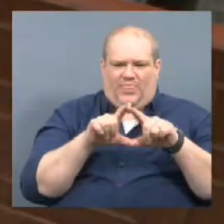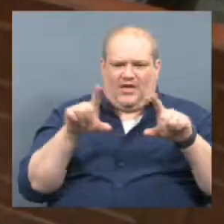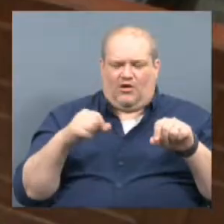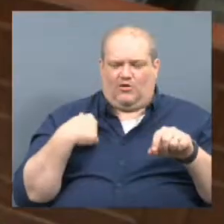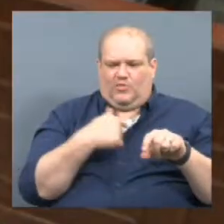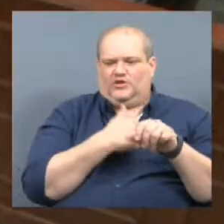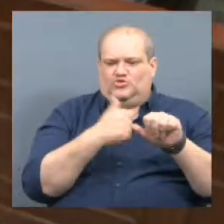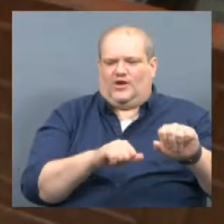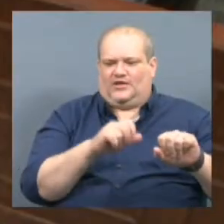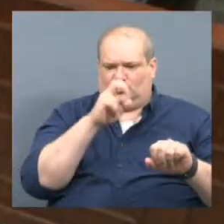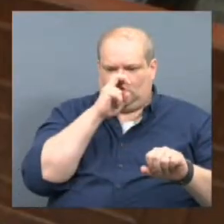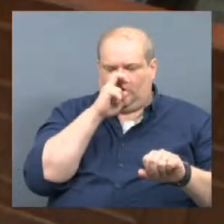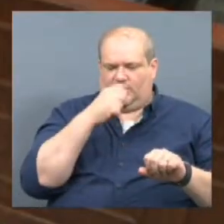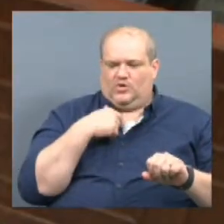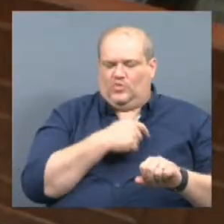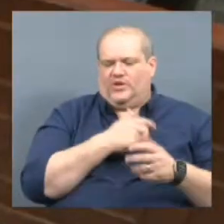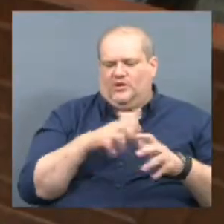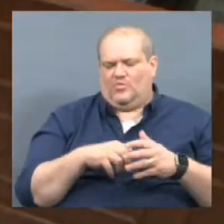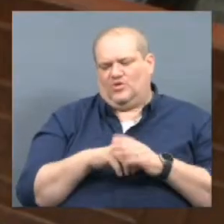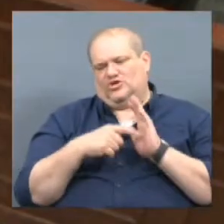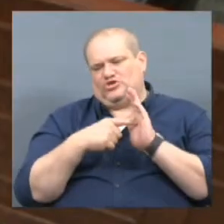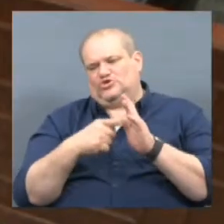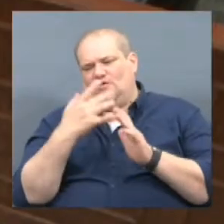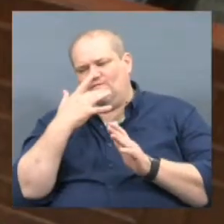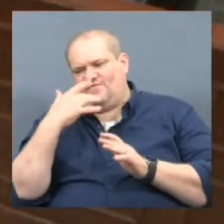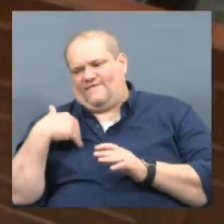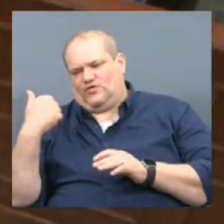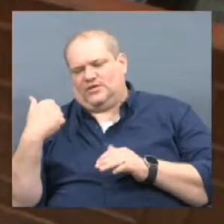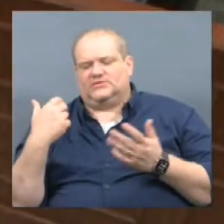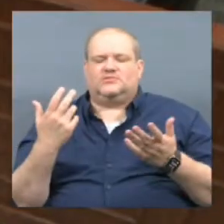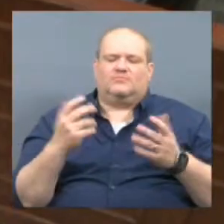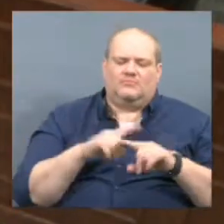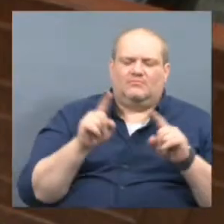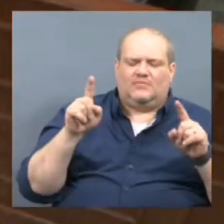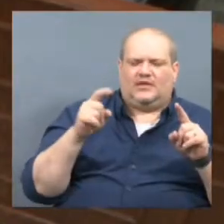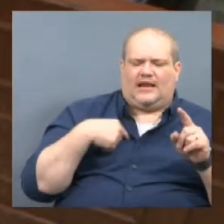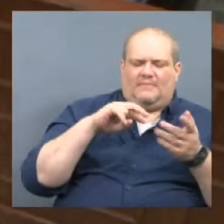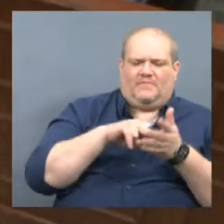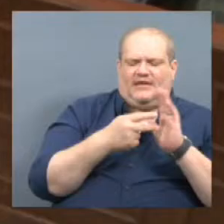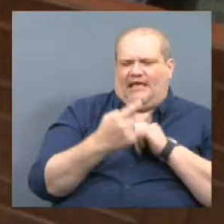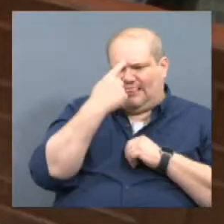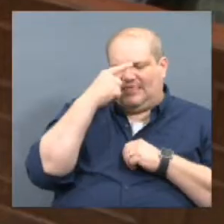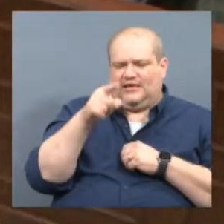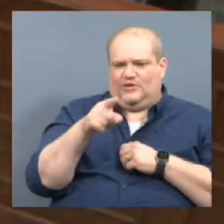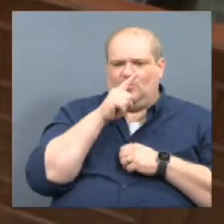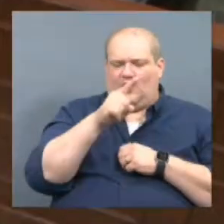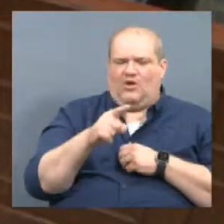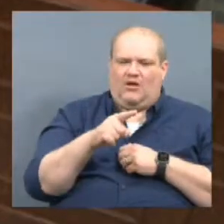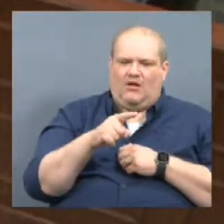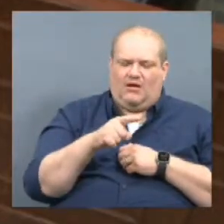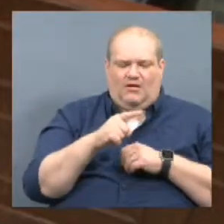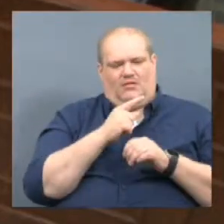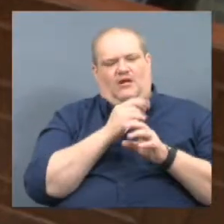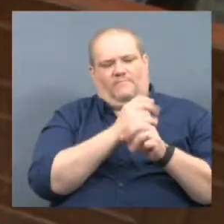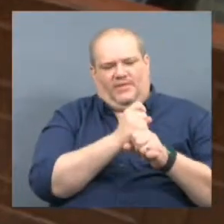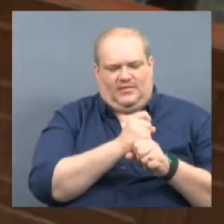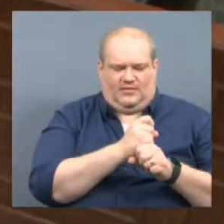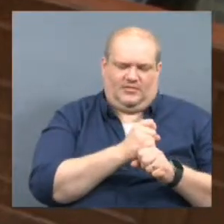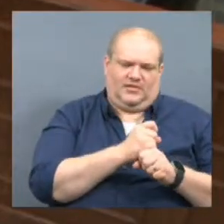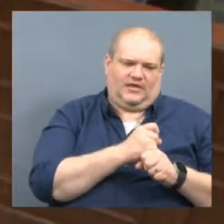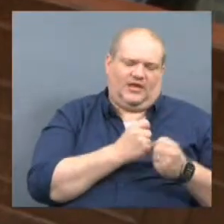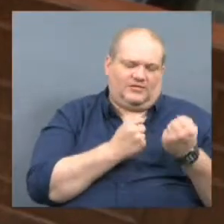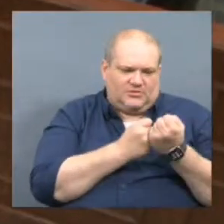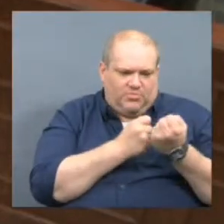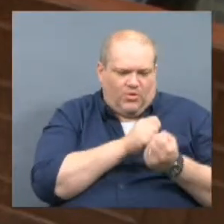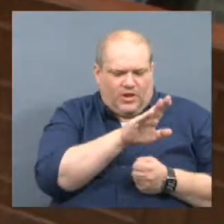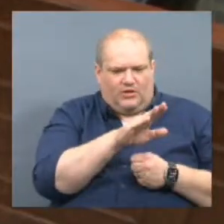we try to be strict because we don't want to show favoritism. But I mean, I think you are appealing to her and addressing her concerns.